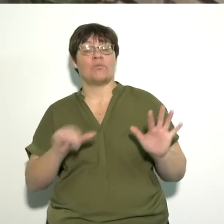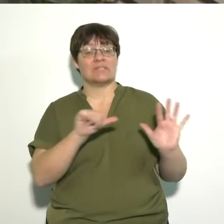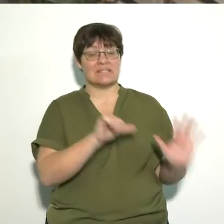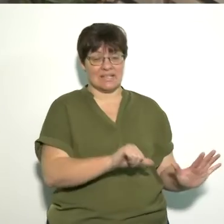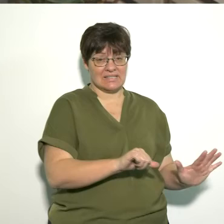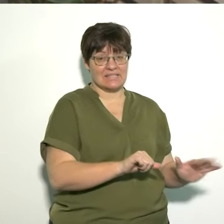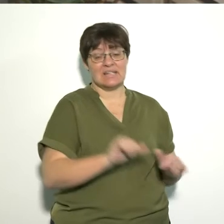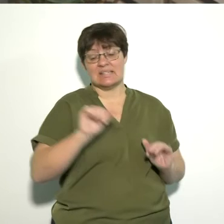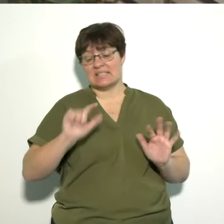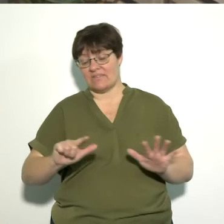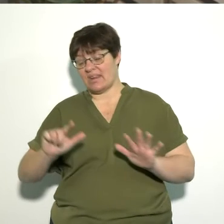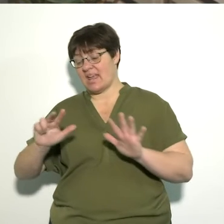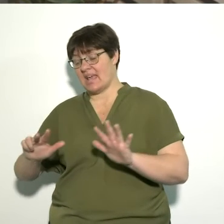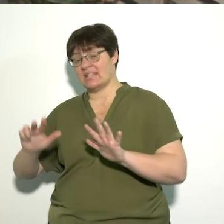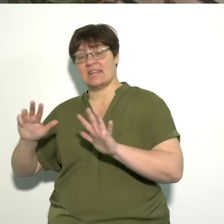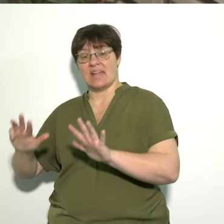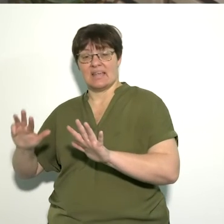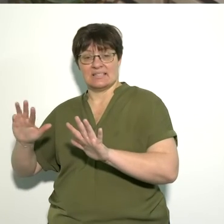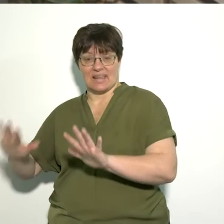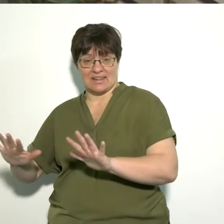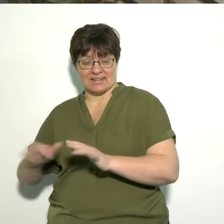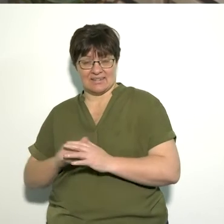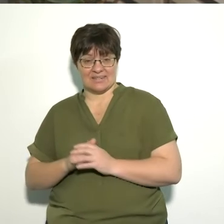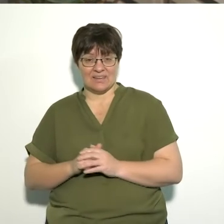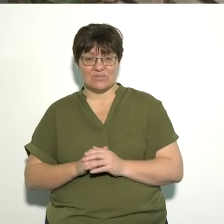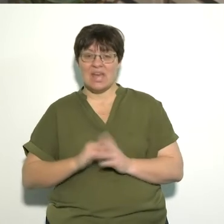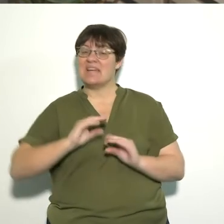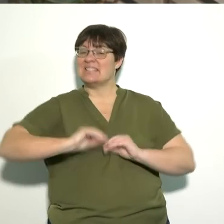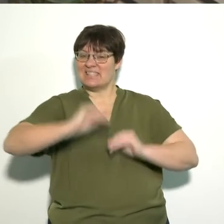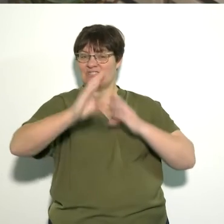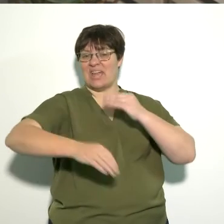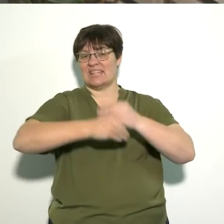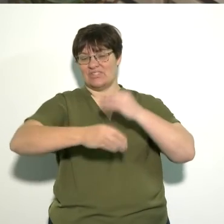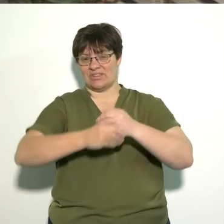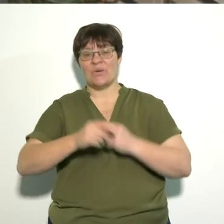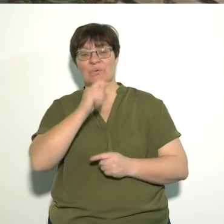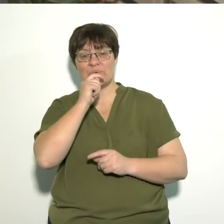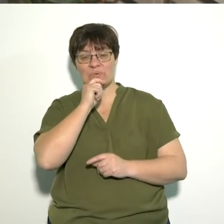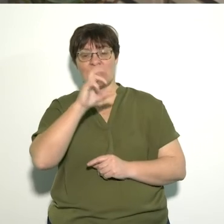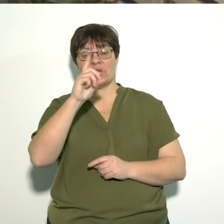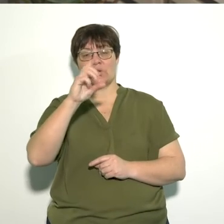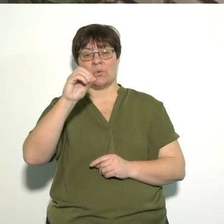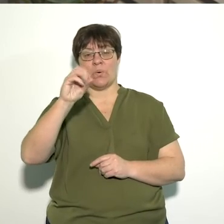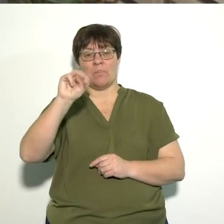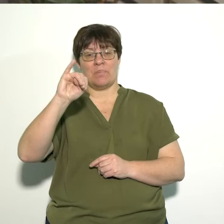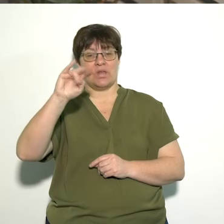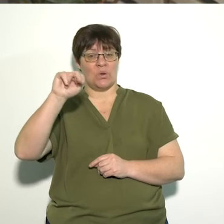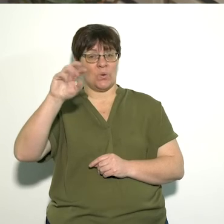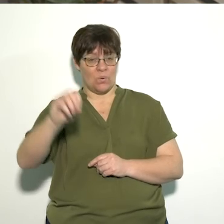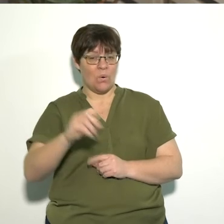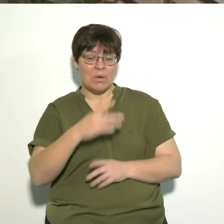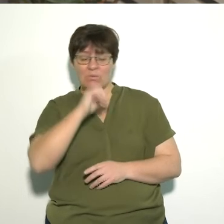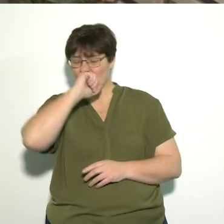6, 7, 8, 9, 10. So you can teach addition like that. using dominoes. So I just